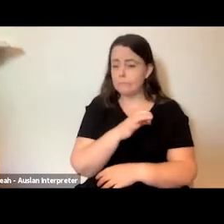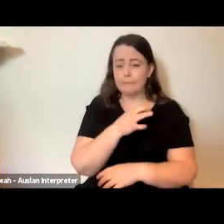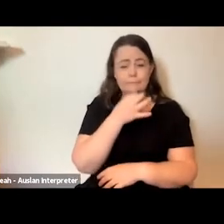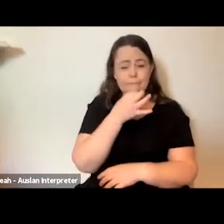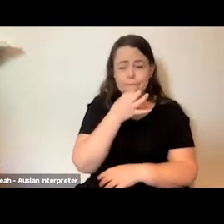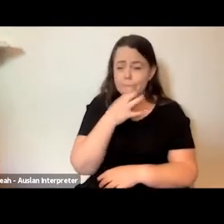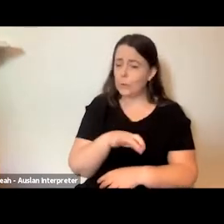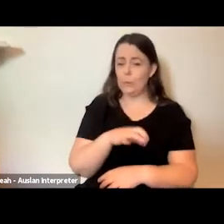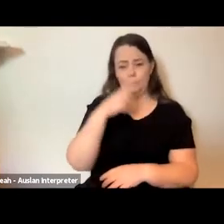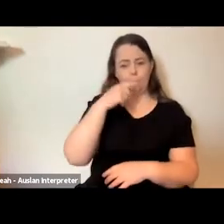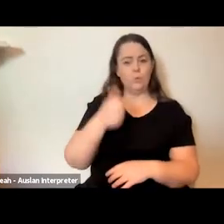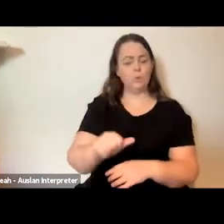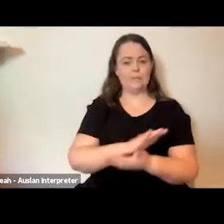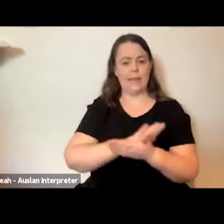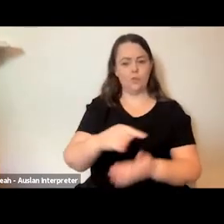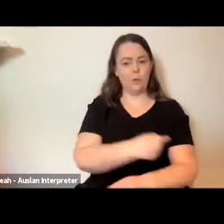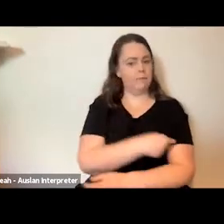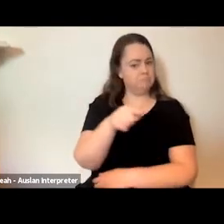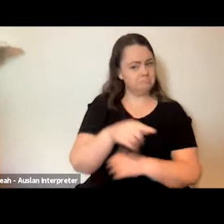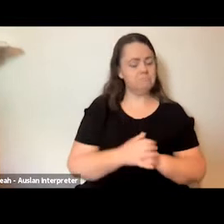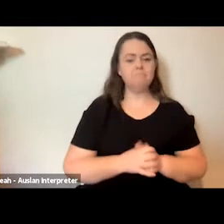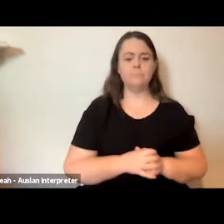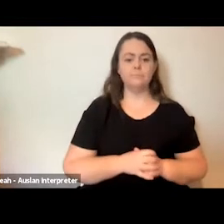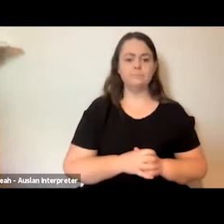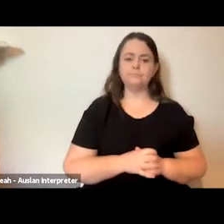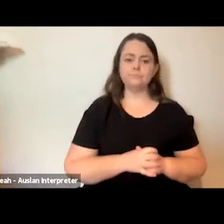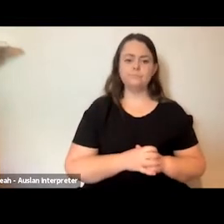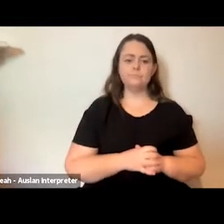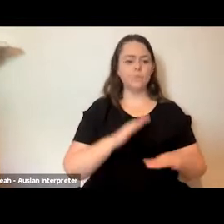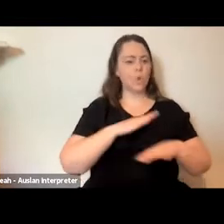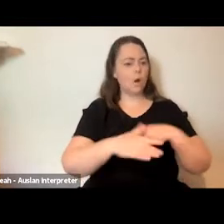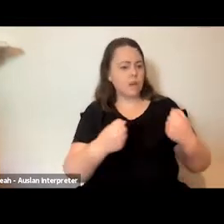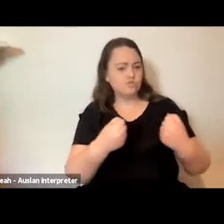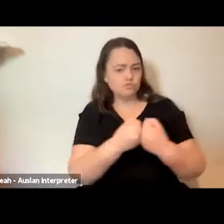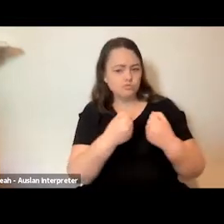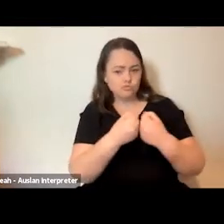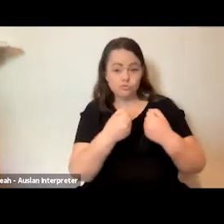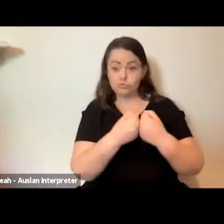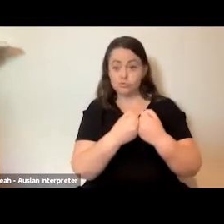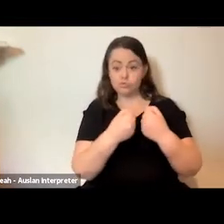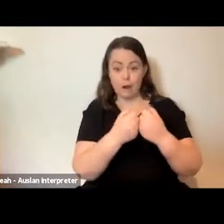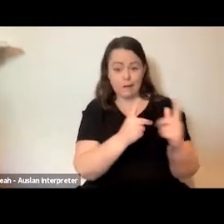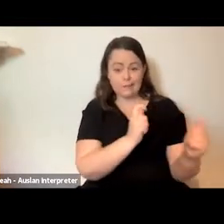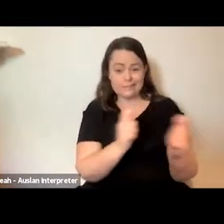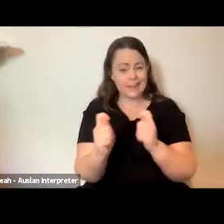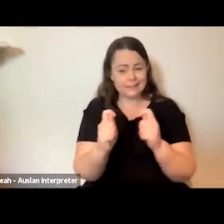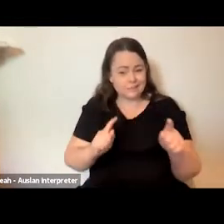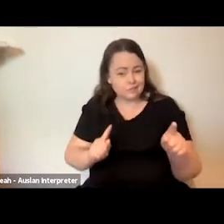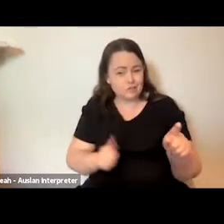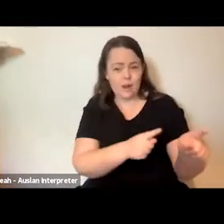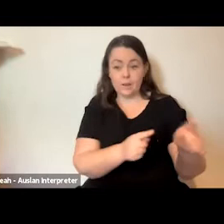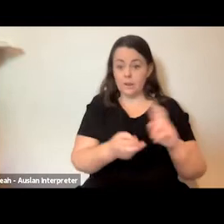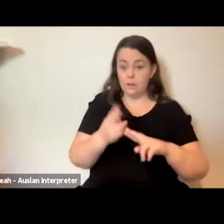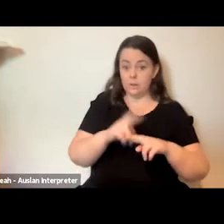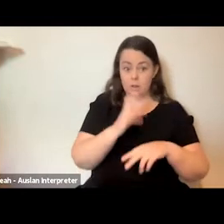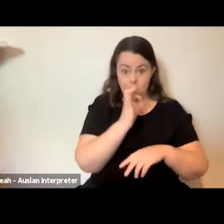We also asked about drug tracking, so whether people had had drugs tested either themselves or by somebody else in the past year.